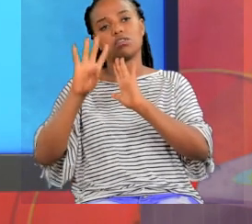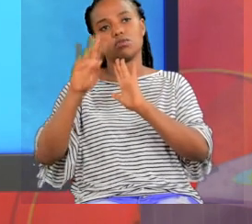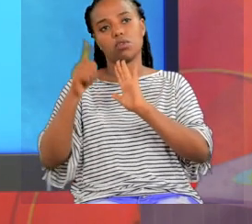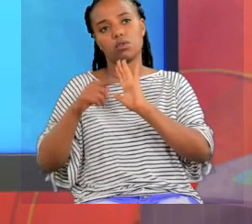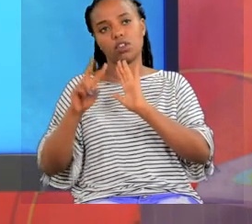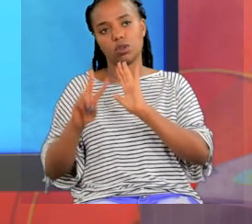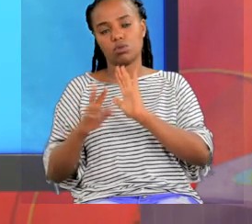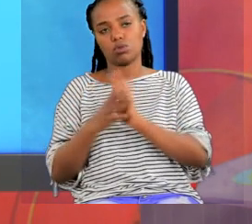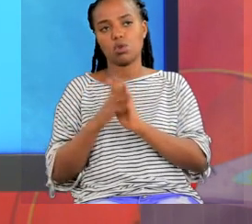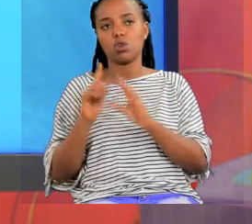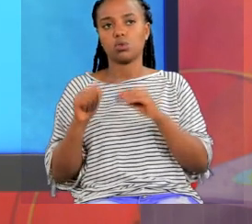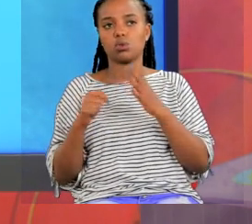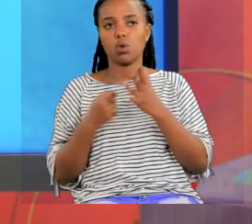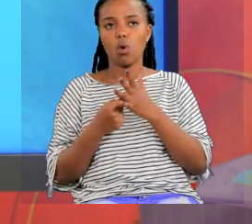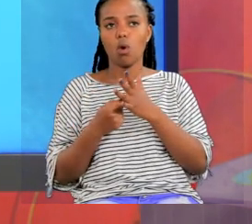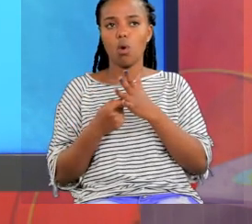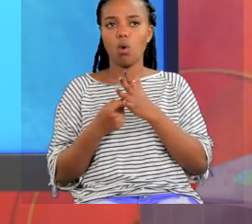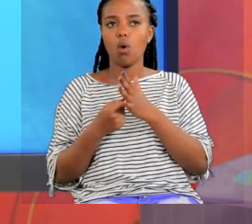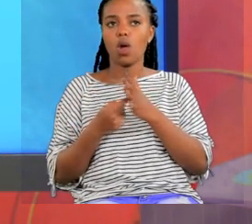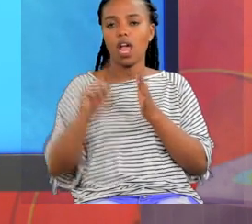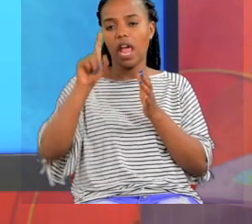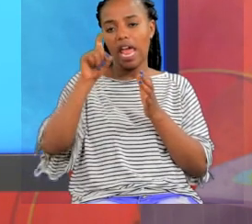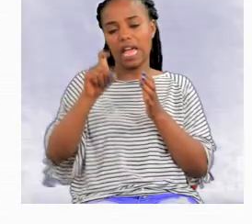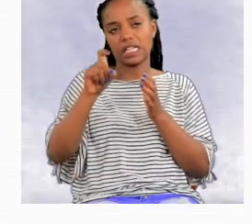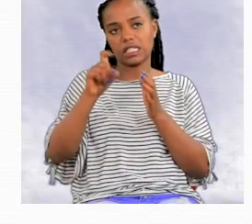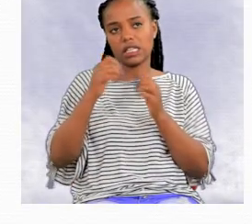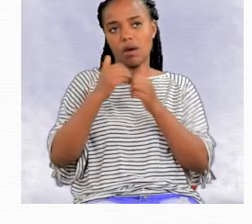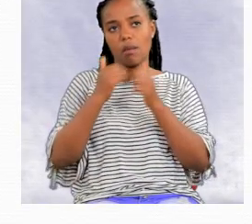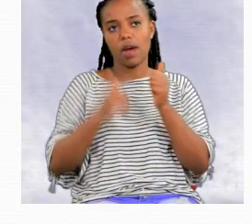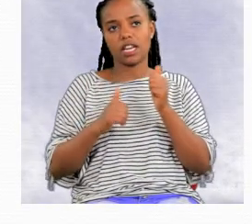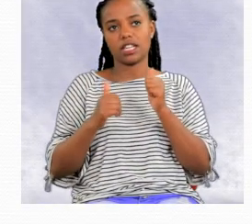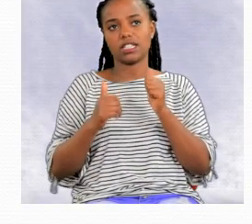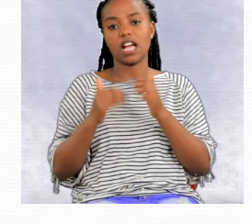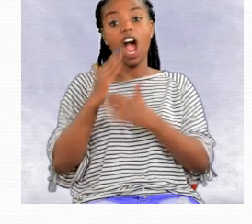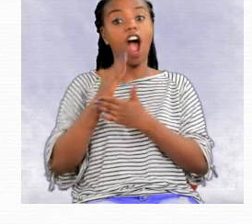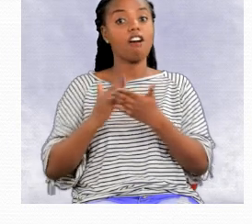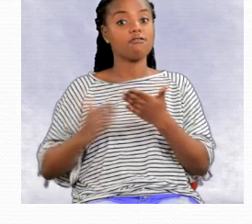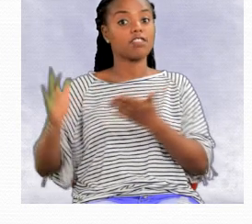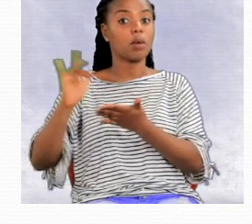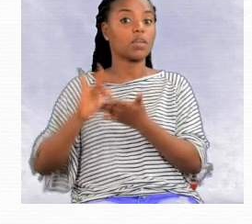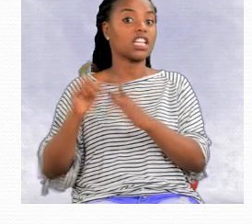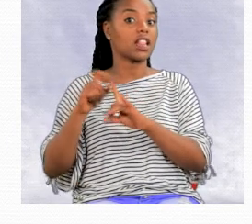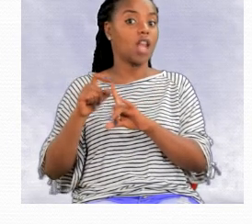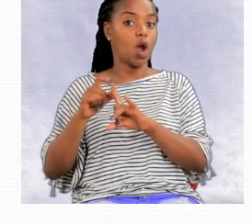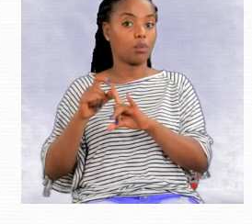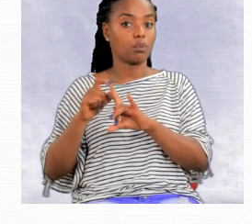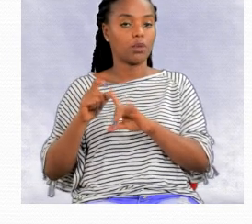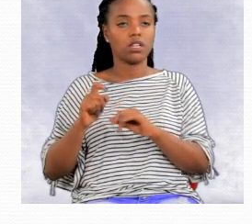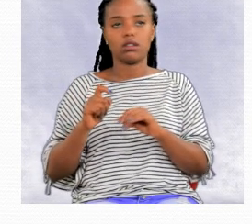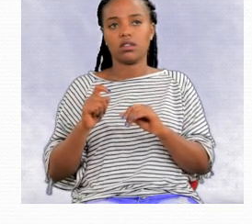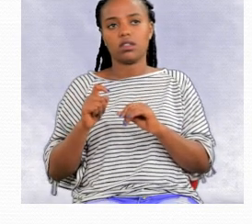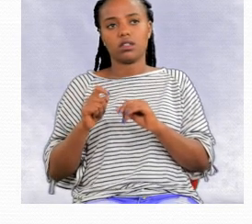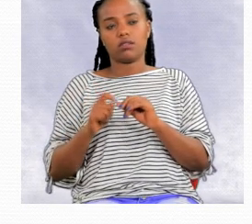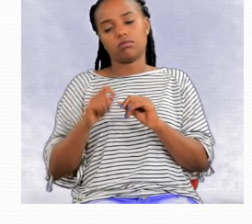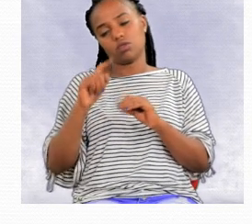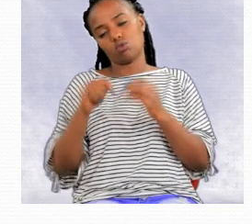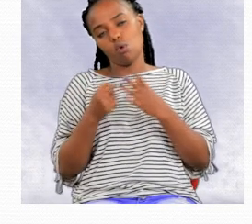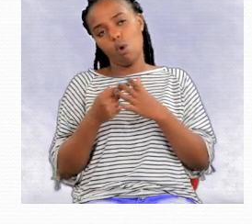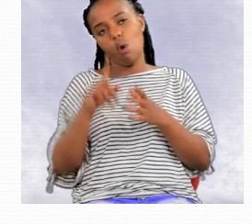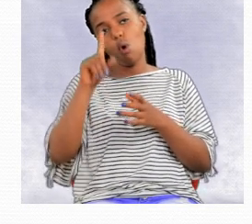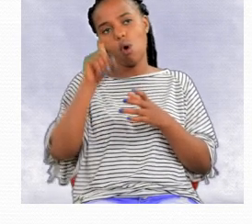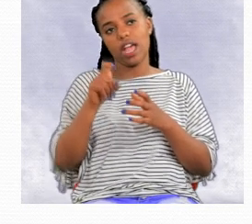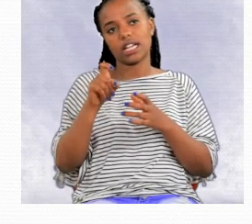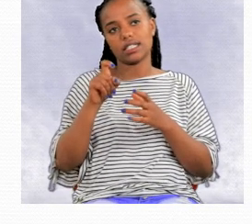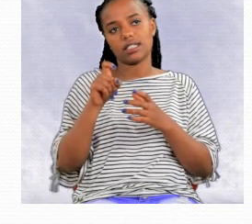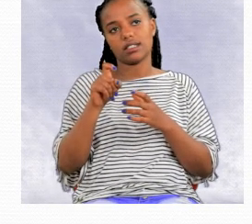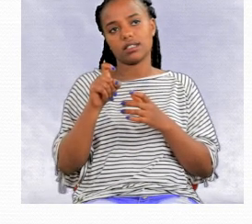minus 2. So, or x minus half of the middle term. Therefore, you'll have this one, x